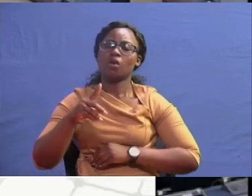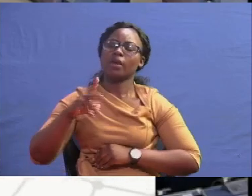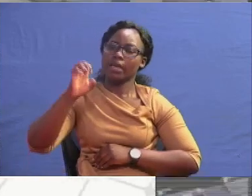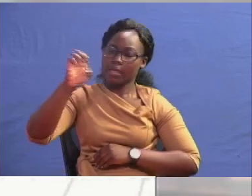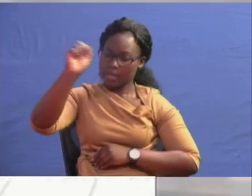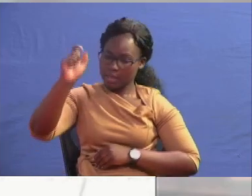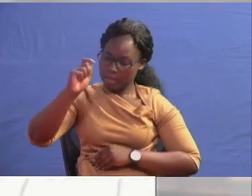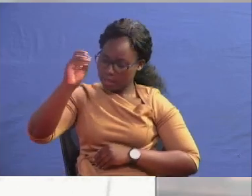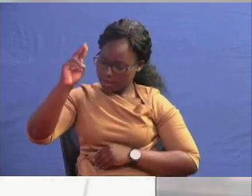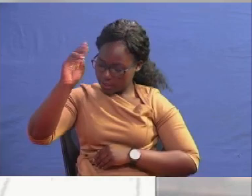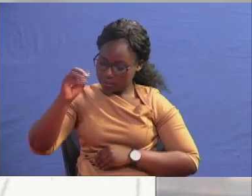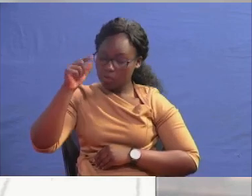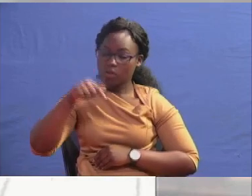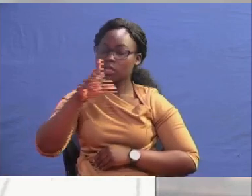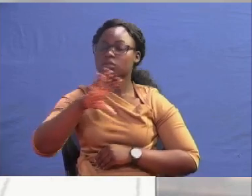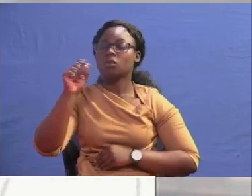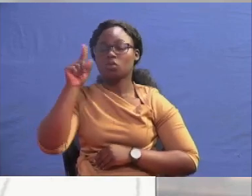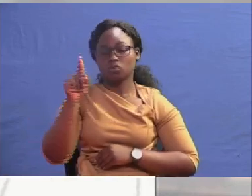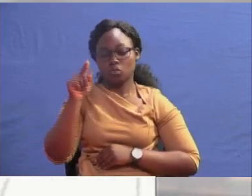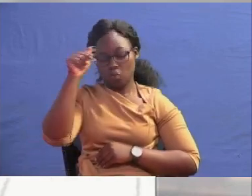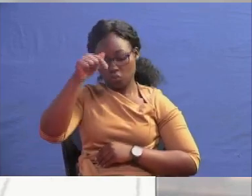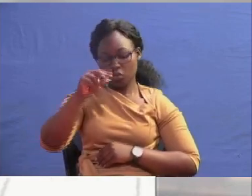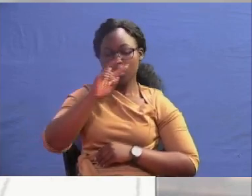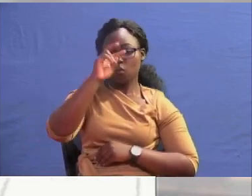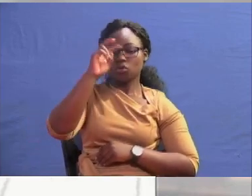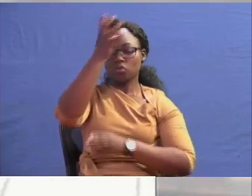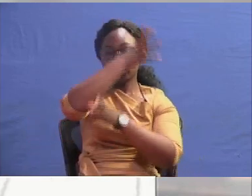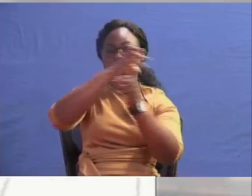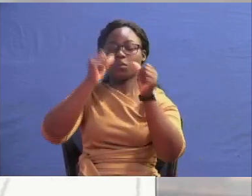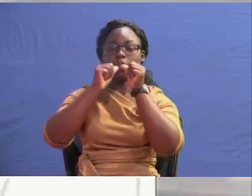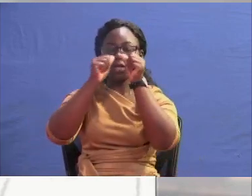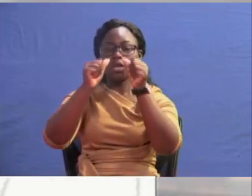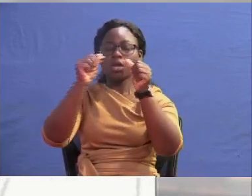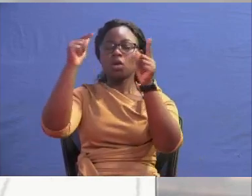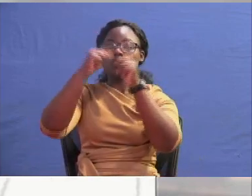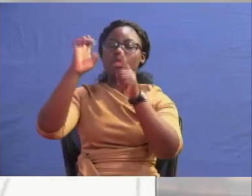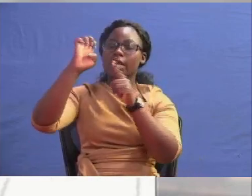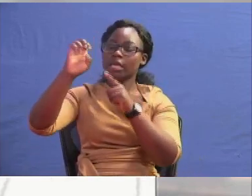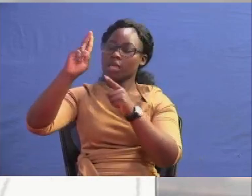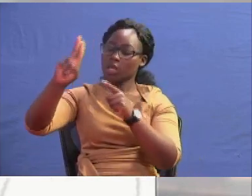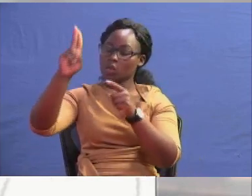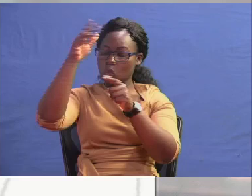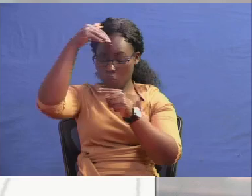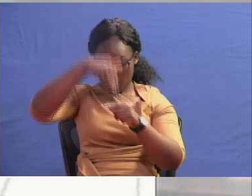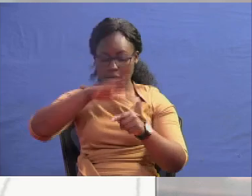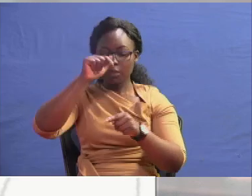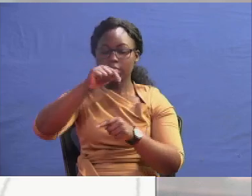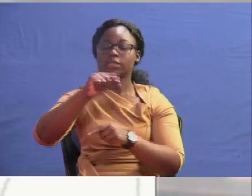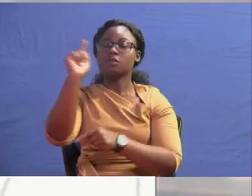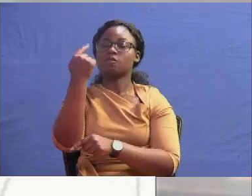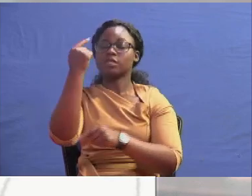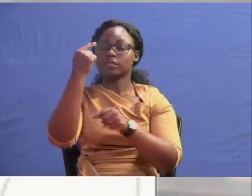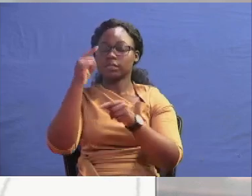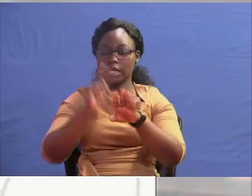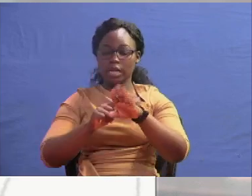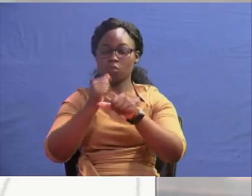I think, goes to you. Today I was looking at the president's address to the EU Parliament. Yes. This is the first time he's doing this. Okay.